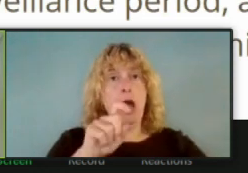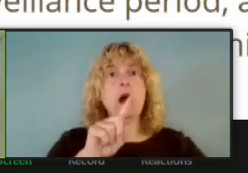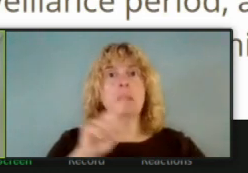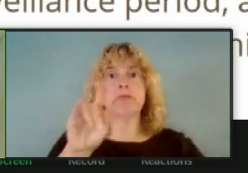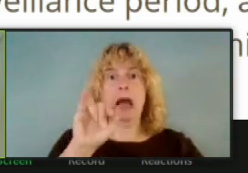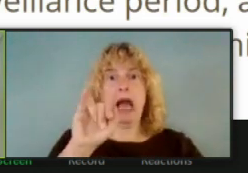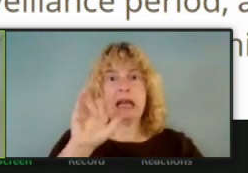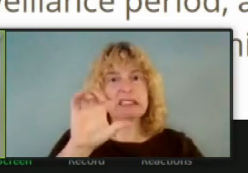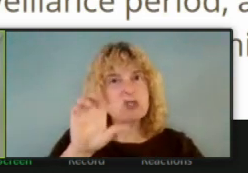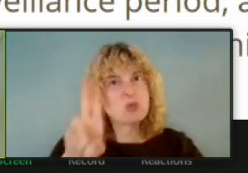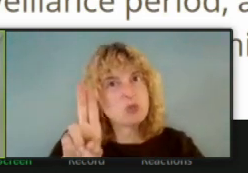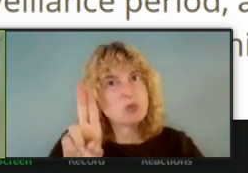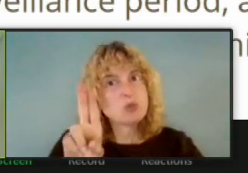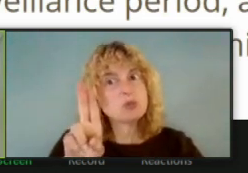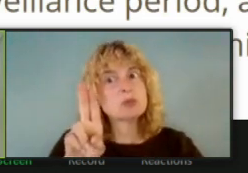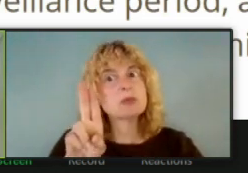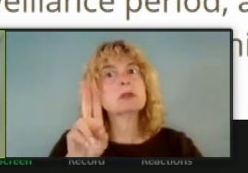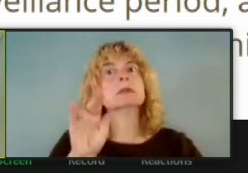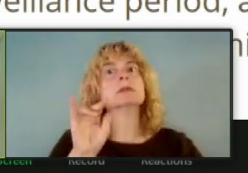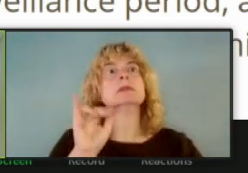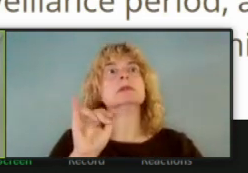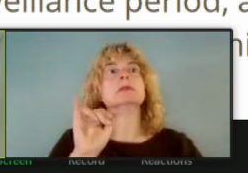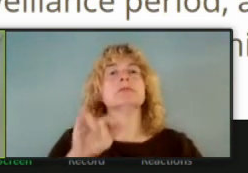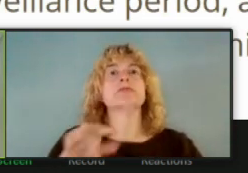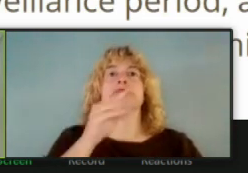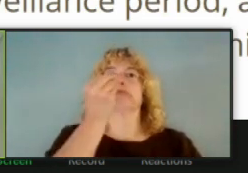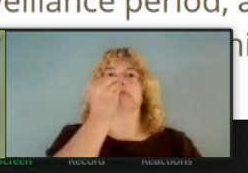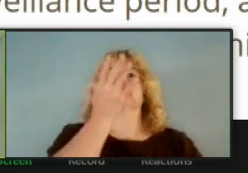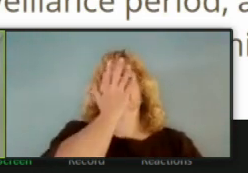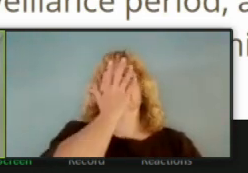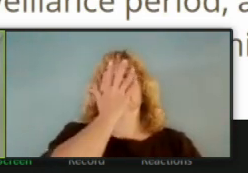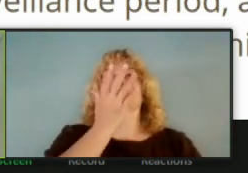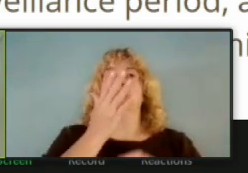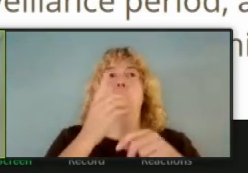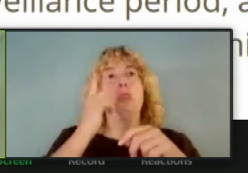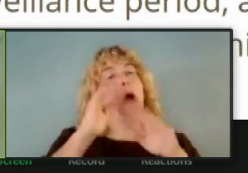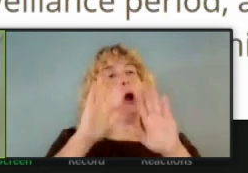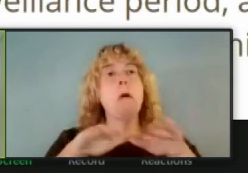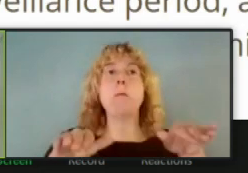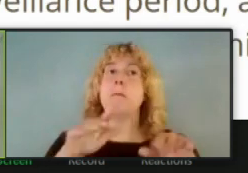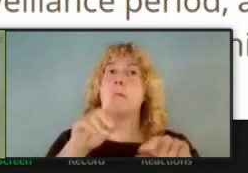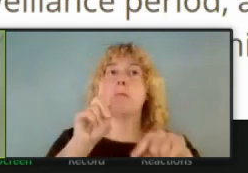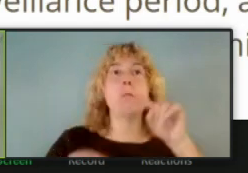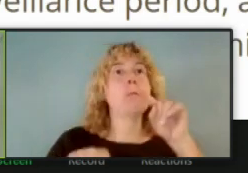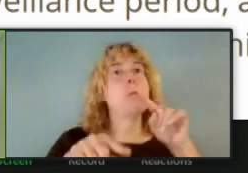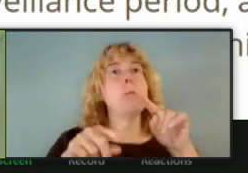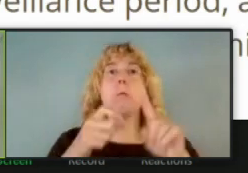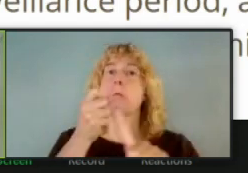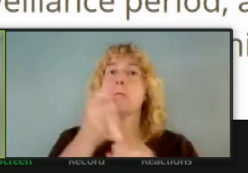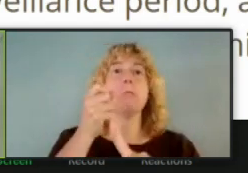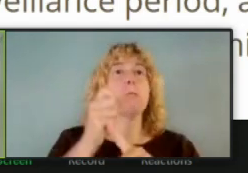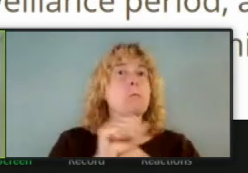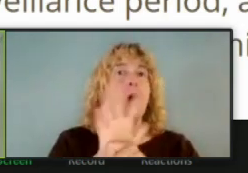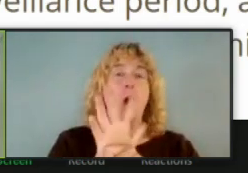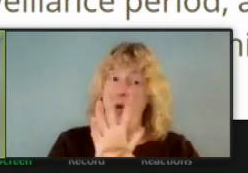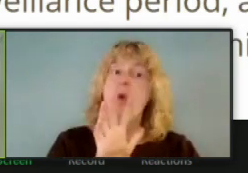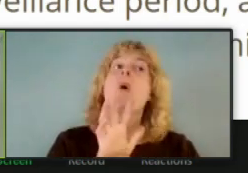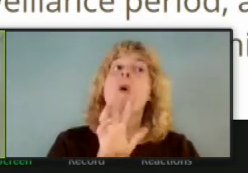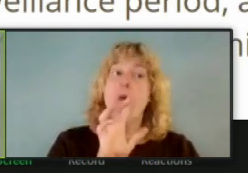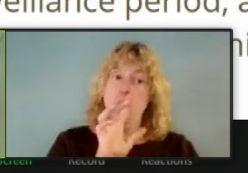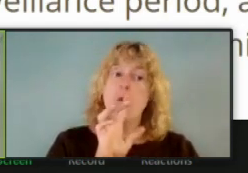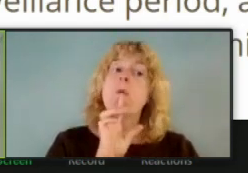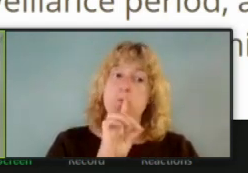really fly in the face of the idea that kids can't get sick with this and then it's not severe, because children don't